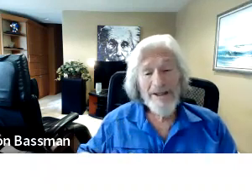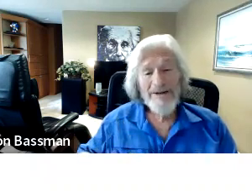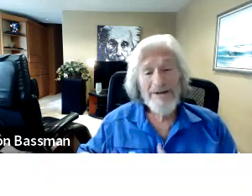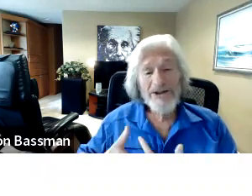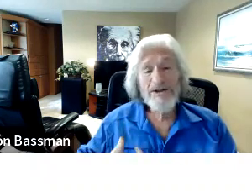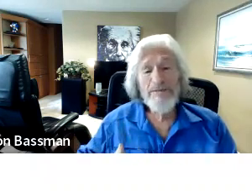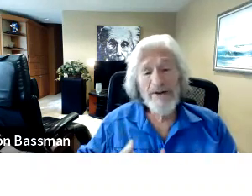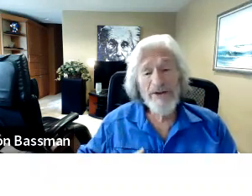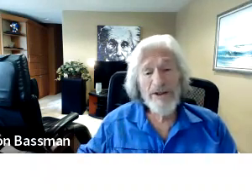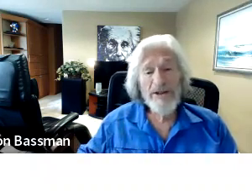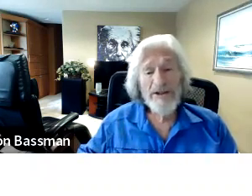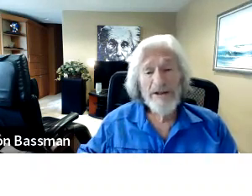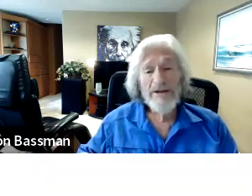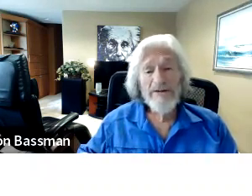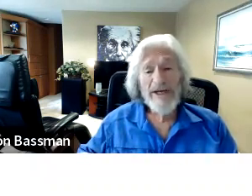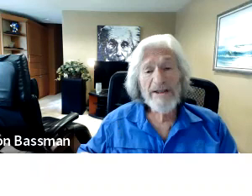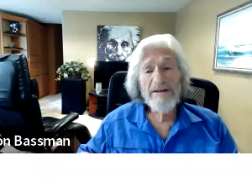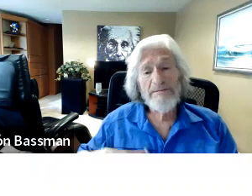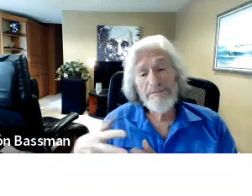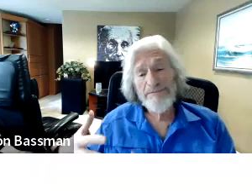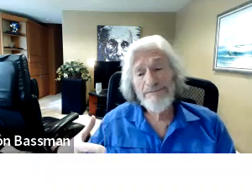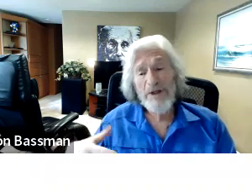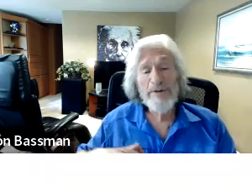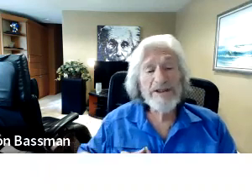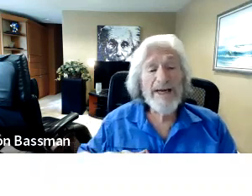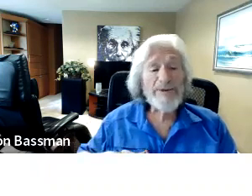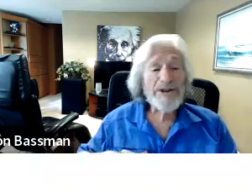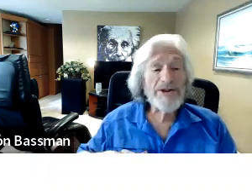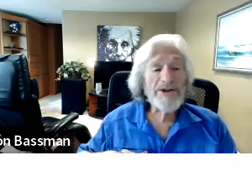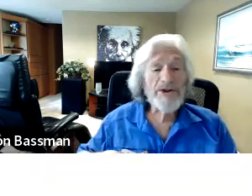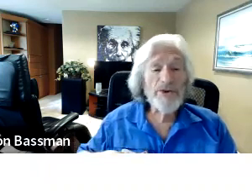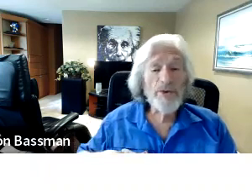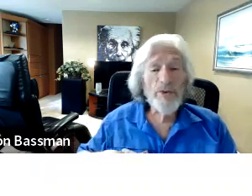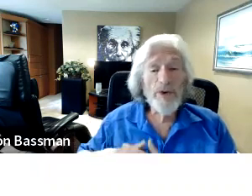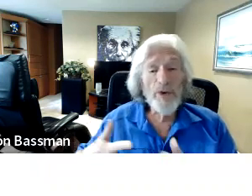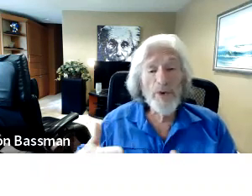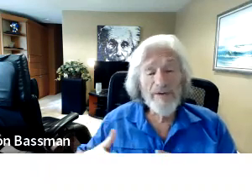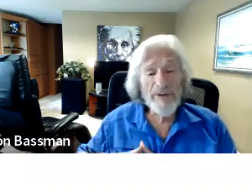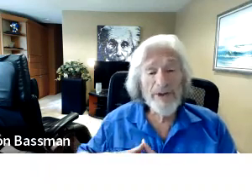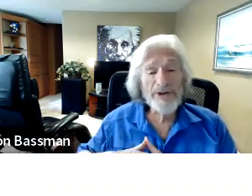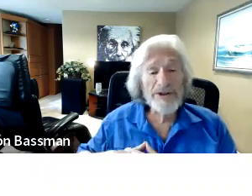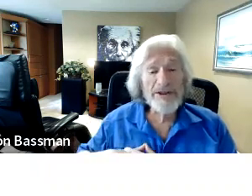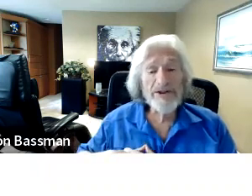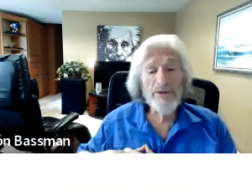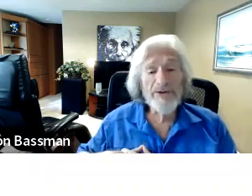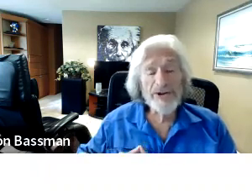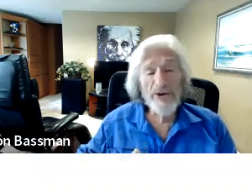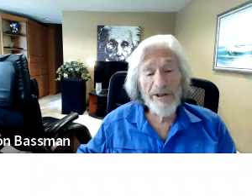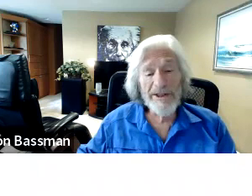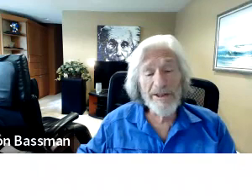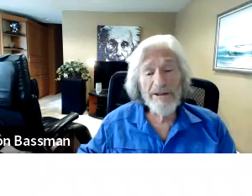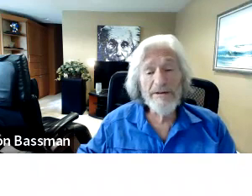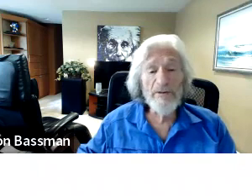think this is a method that could be adapted to whoever the person is, whether